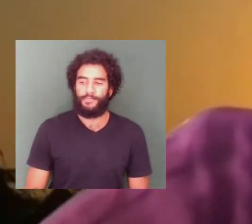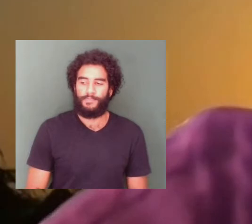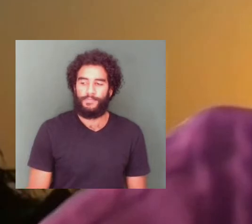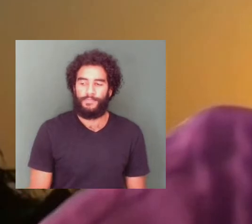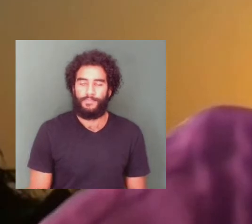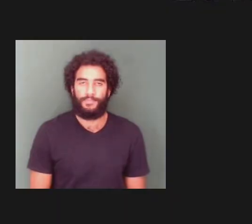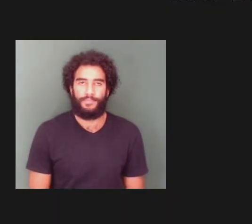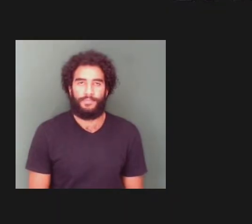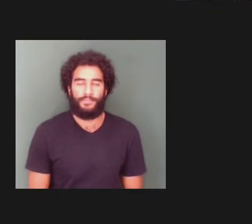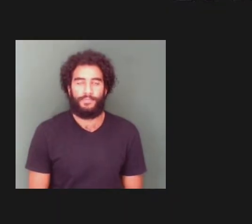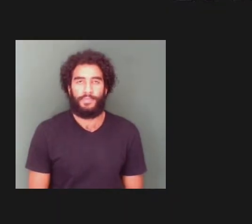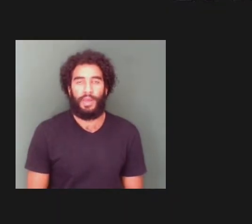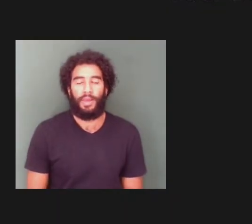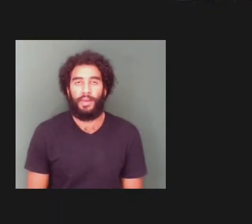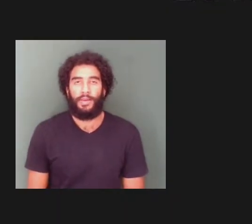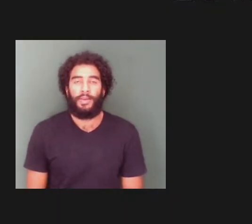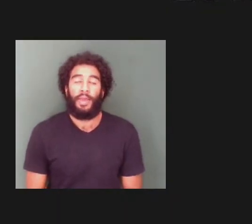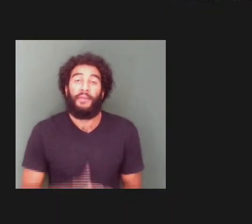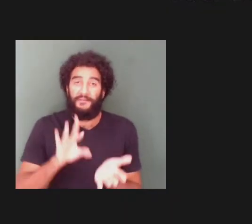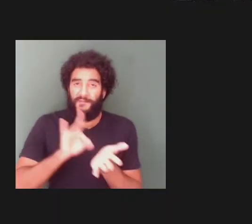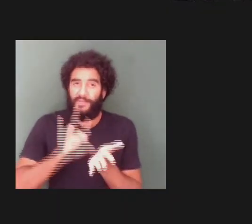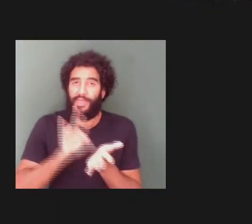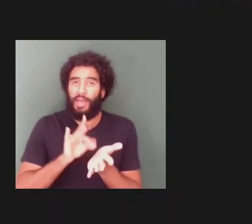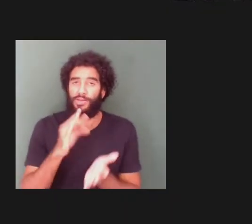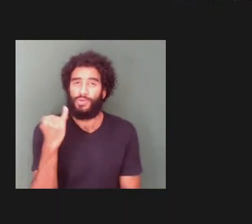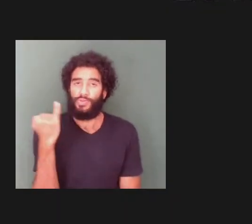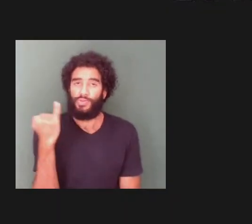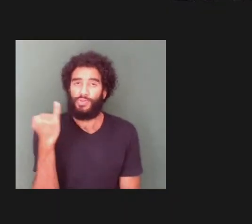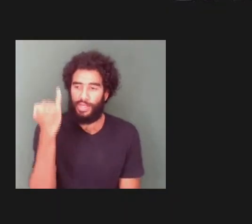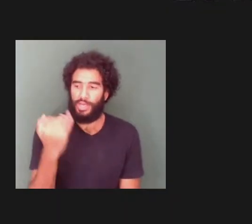Thank you so much, Cristina. It's